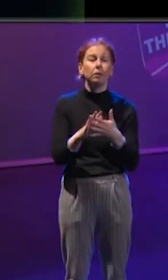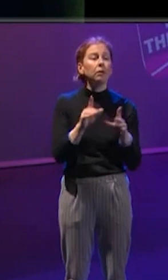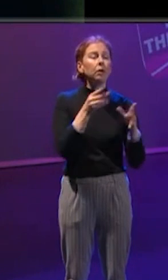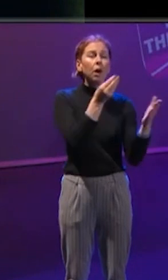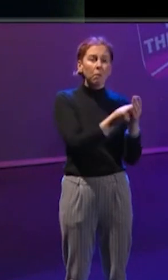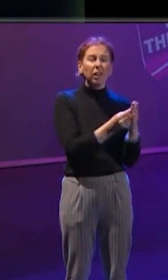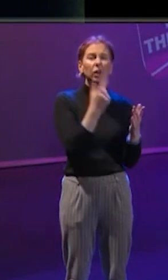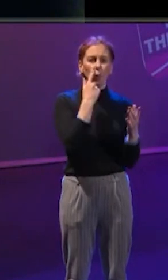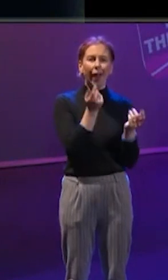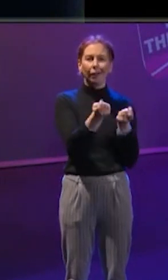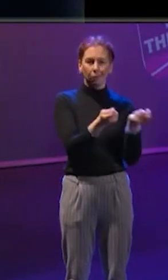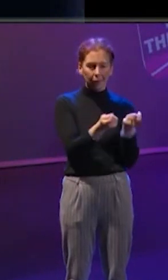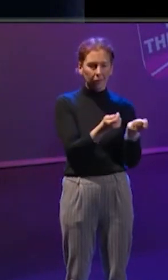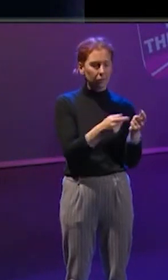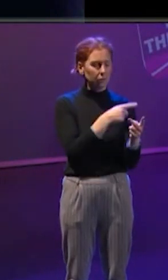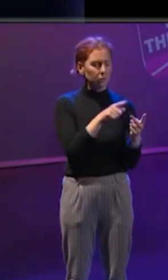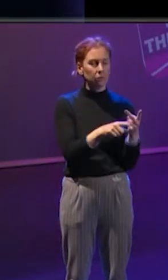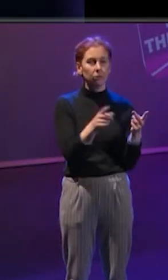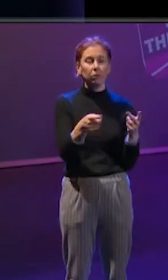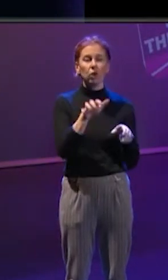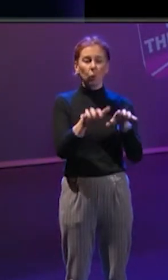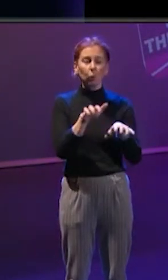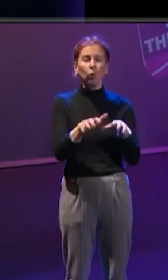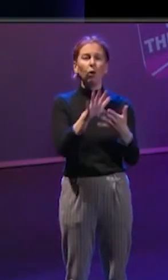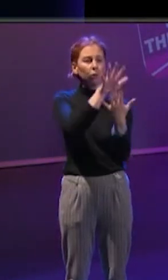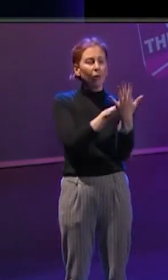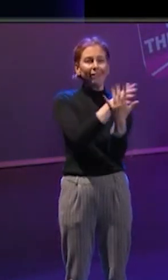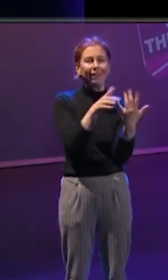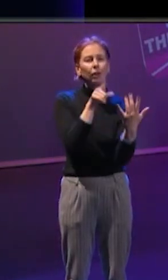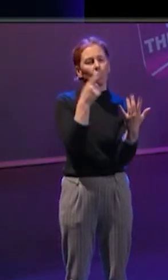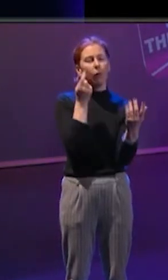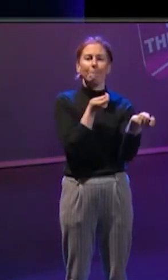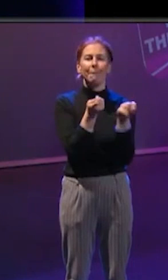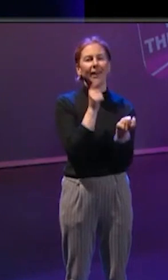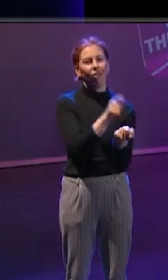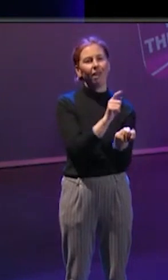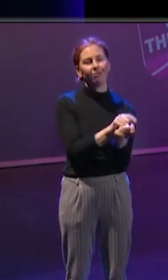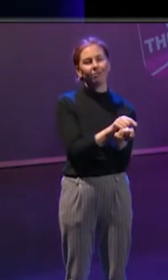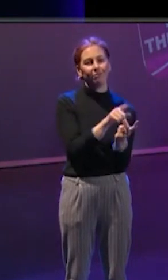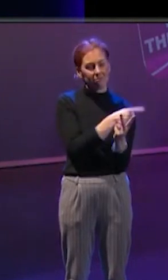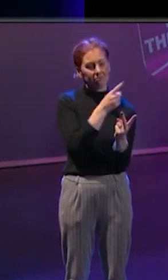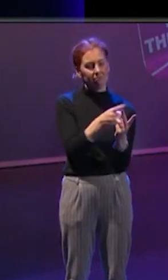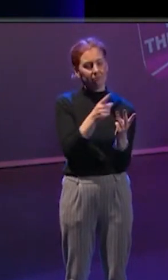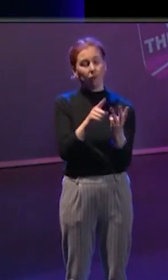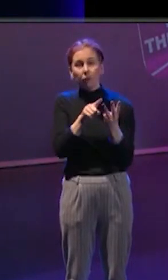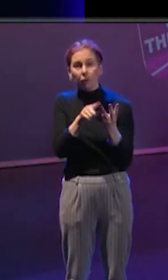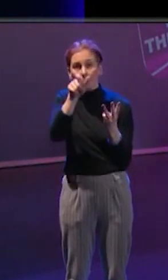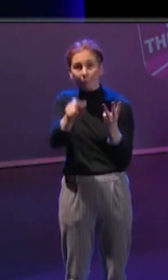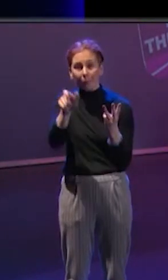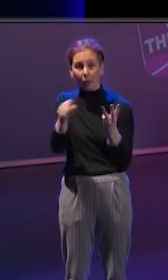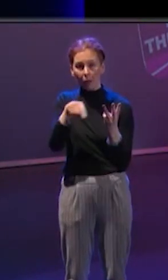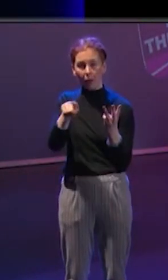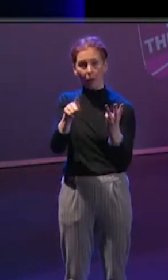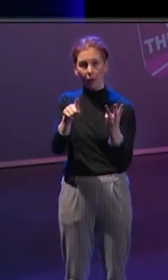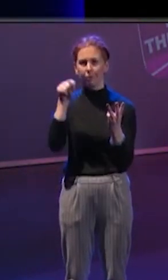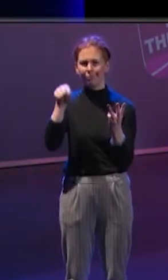manage your, like, you know, when it comes to working with a computer or an Excel spreadsheet, that bit is fine. But people are where we all do this job because